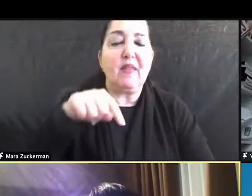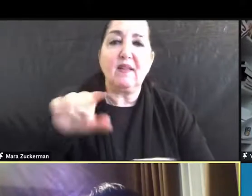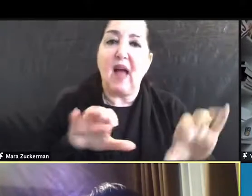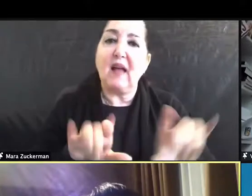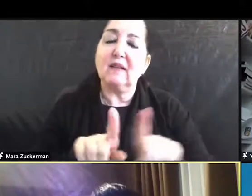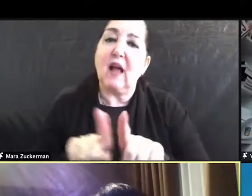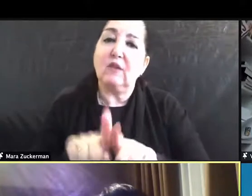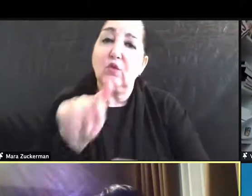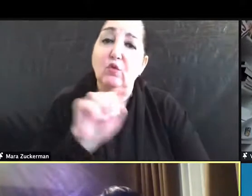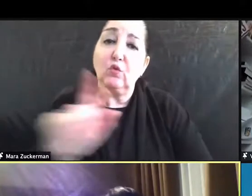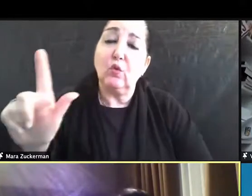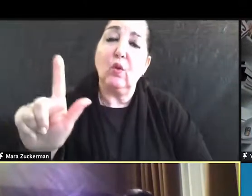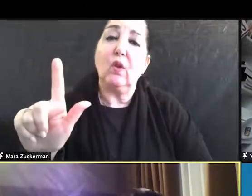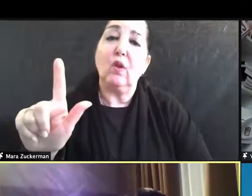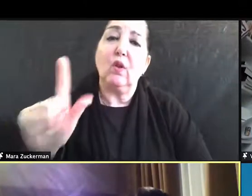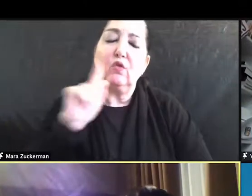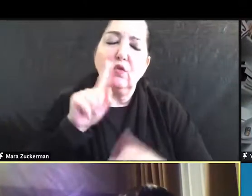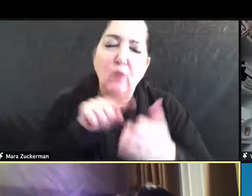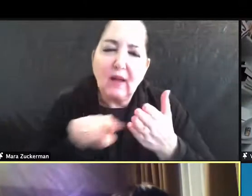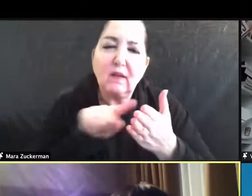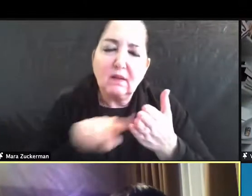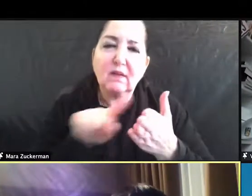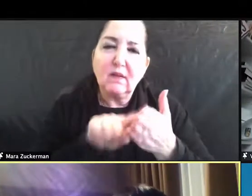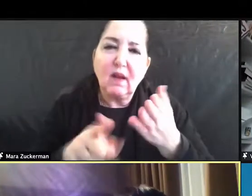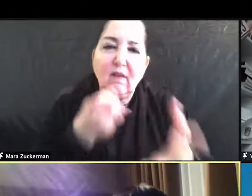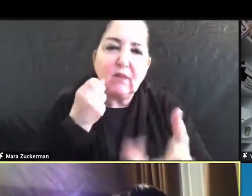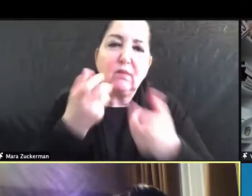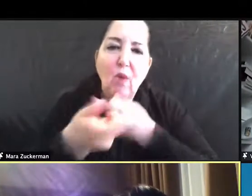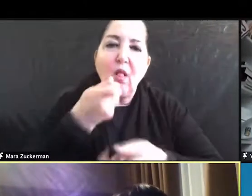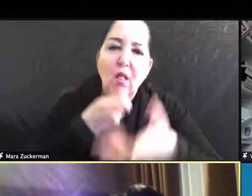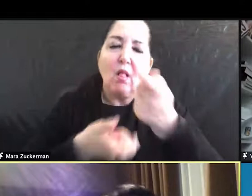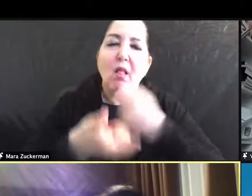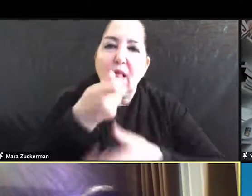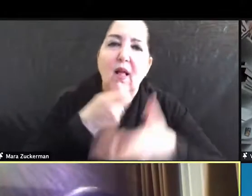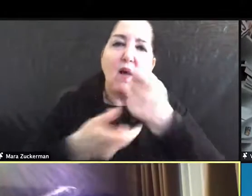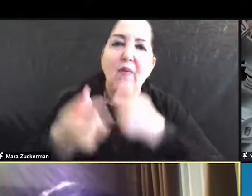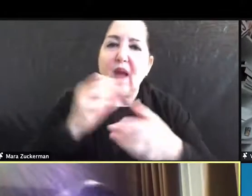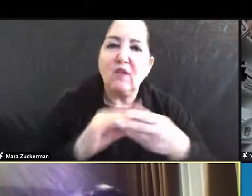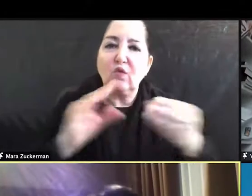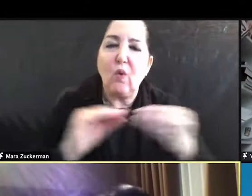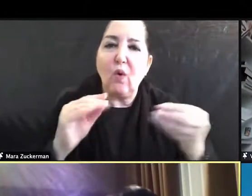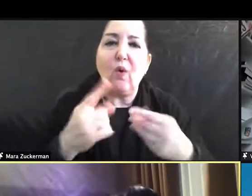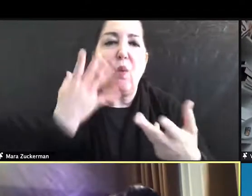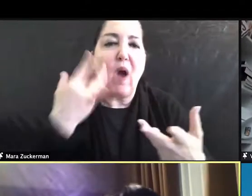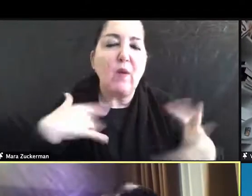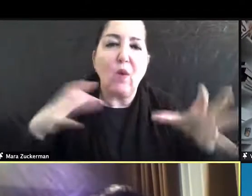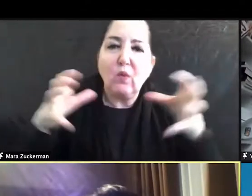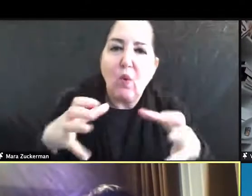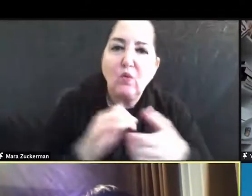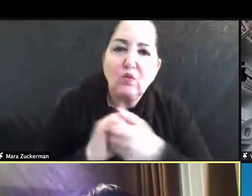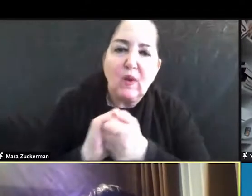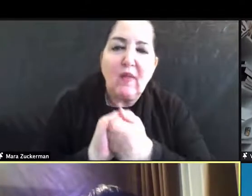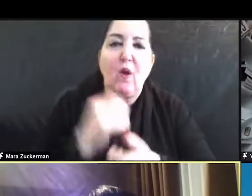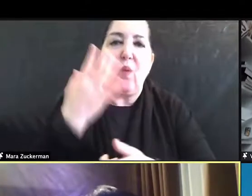tool to excavate, to bring that story from each of everyone. Like, why do you want to hold these things together? Why we want to